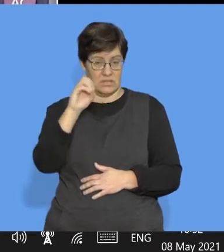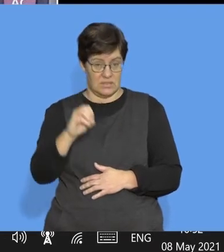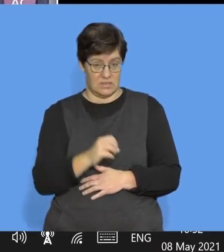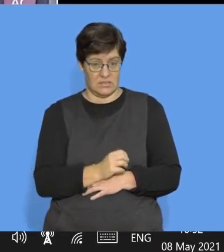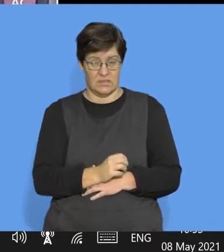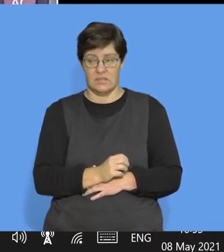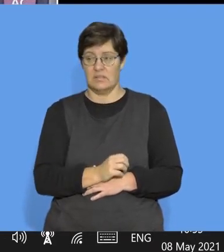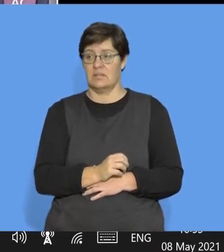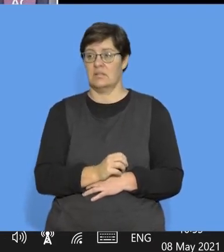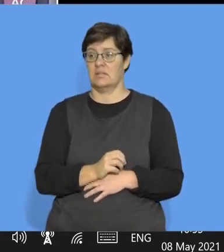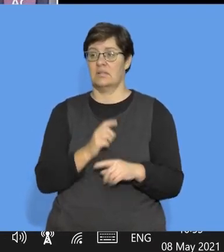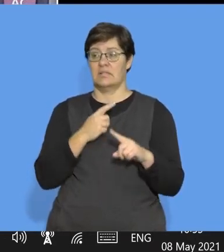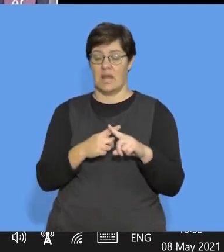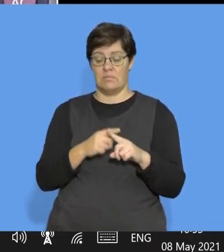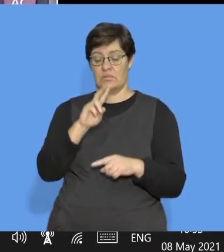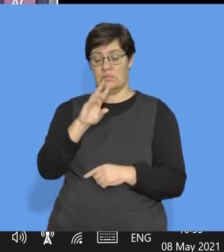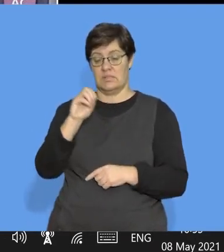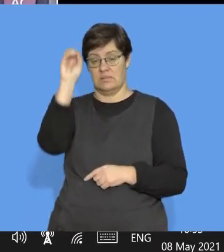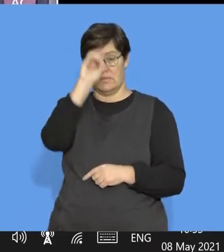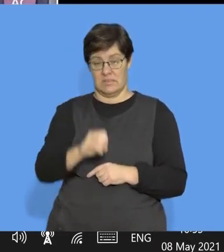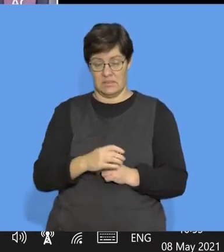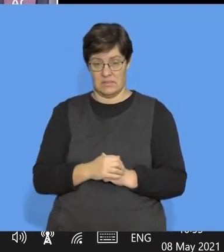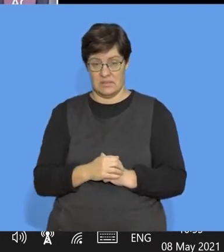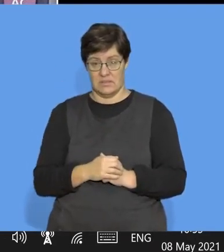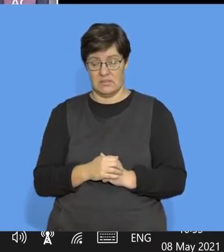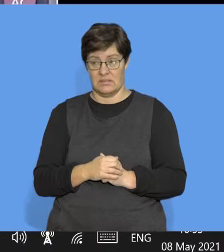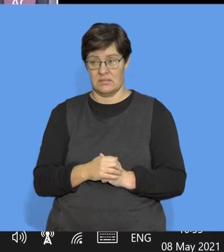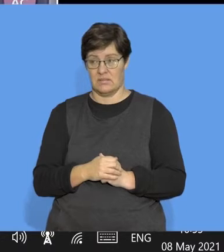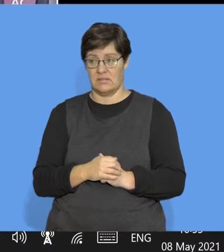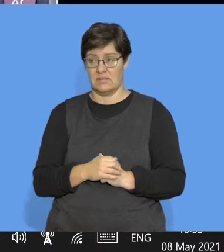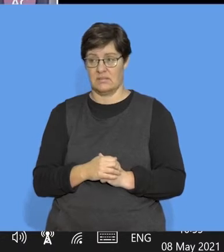261,000 times the 20%